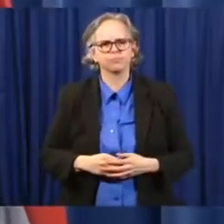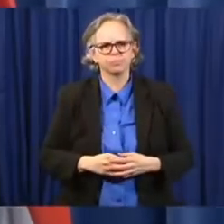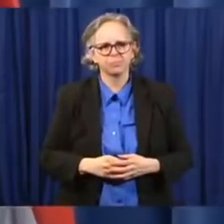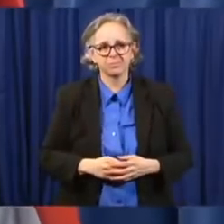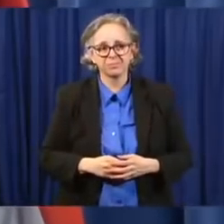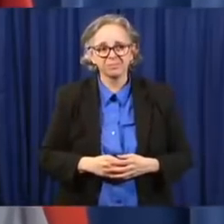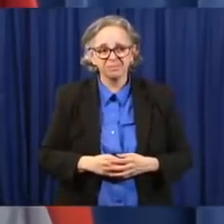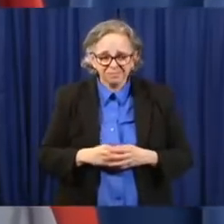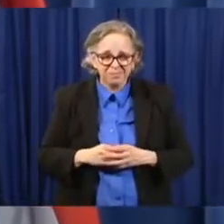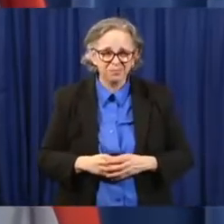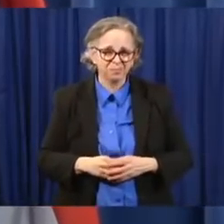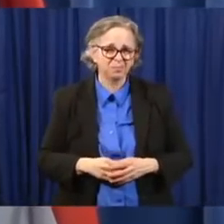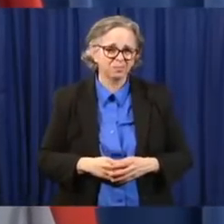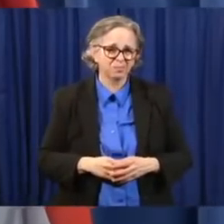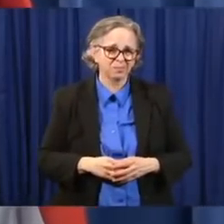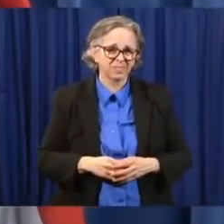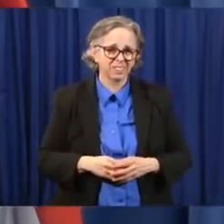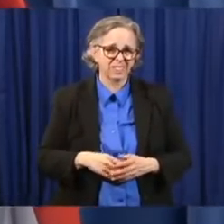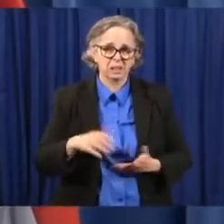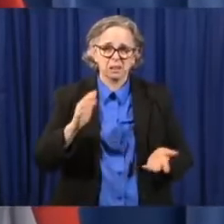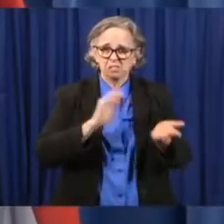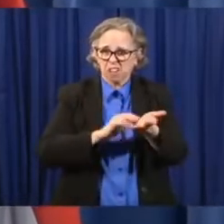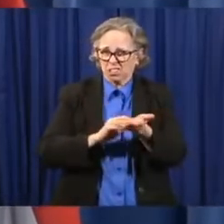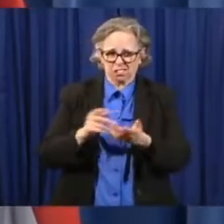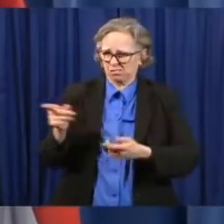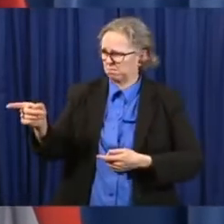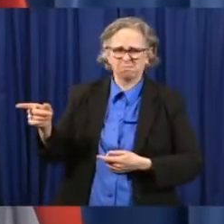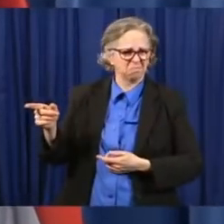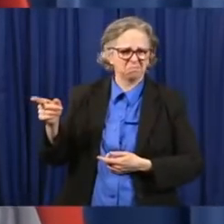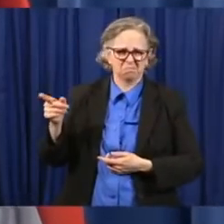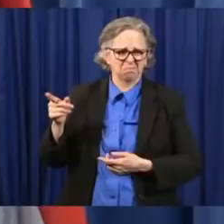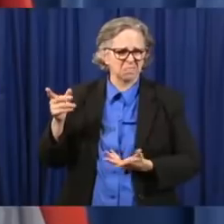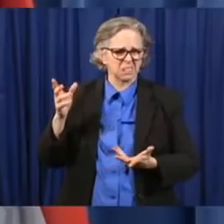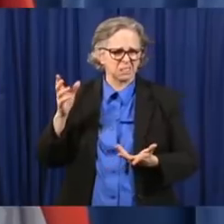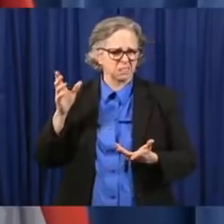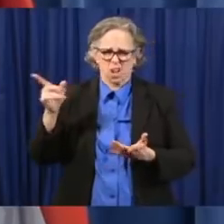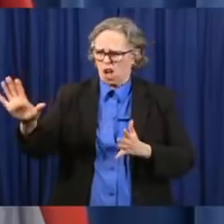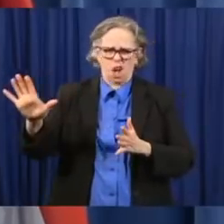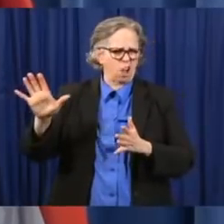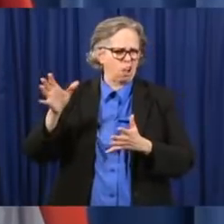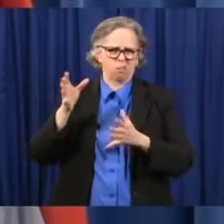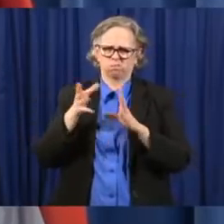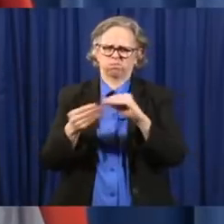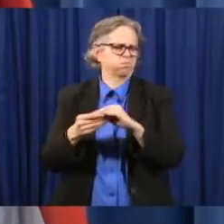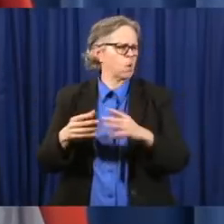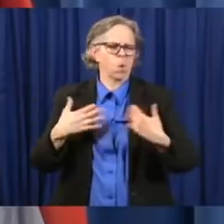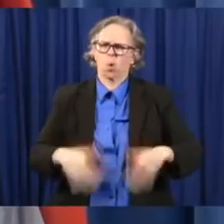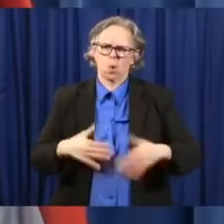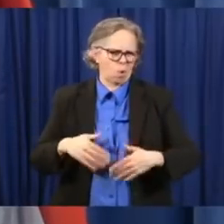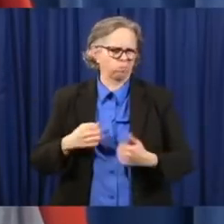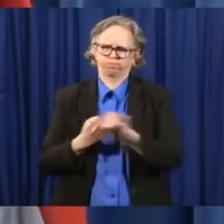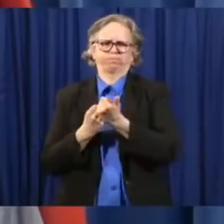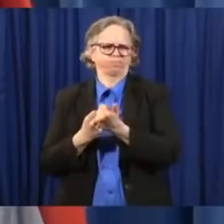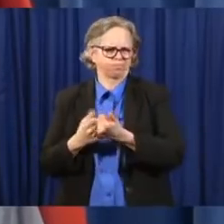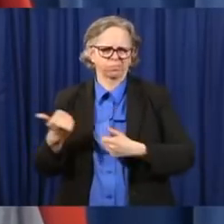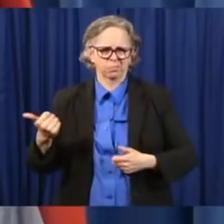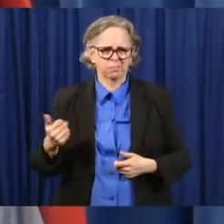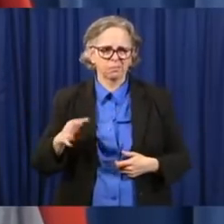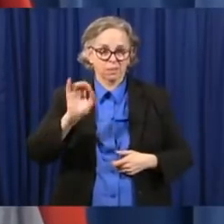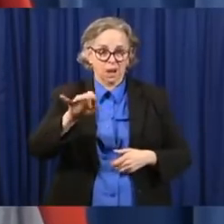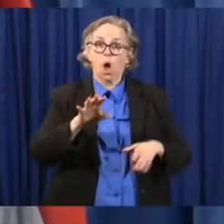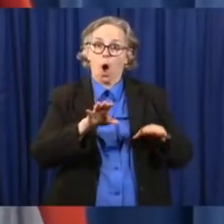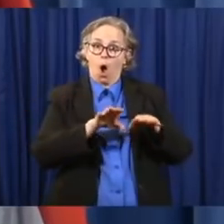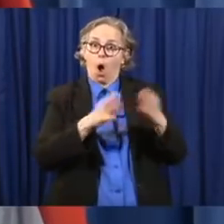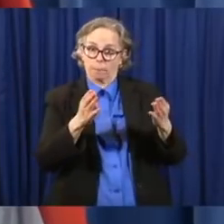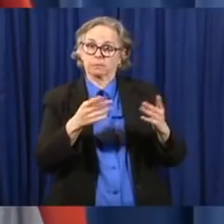moment ago would be disputed by anyone. Once you start opening things up,